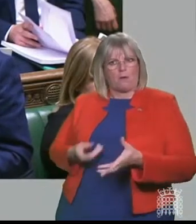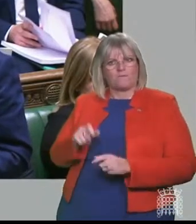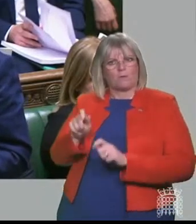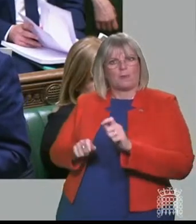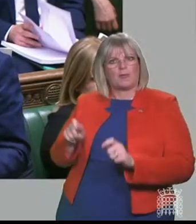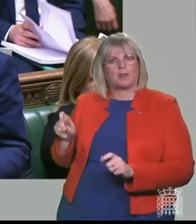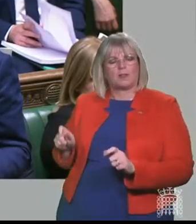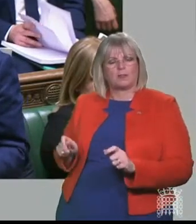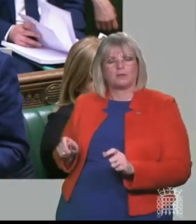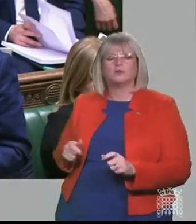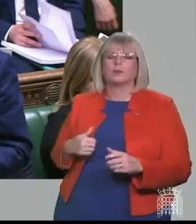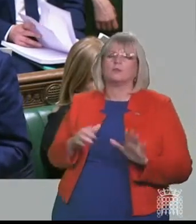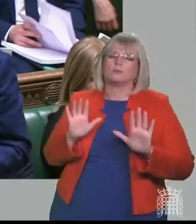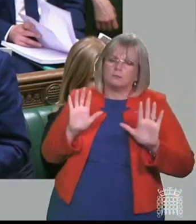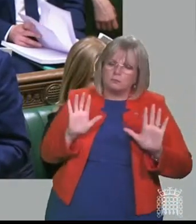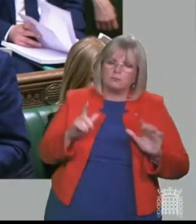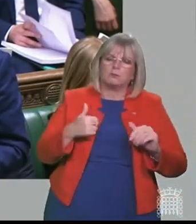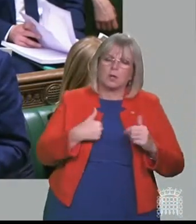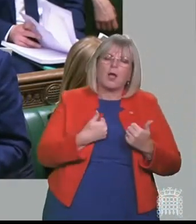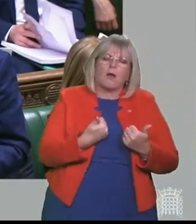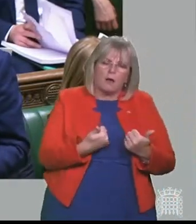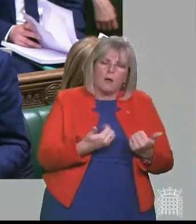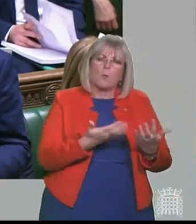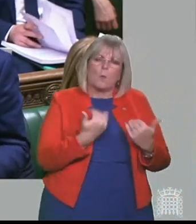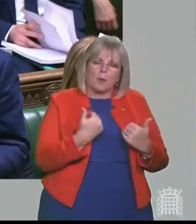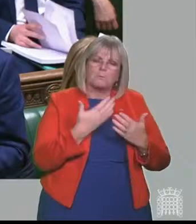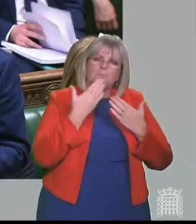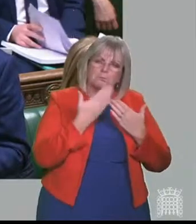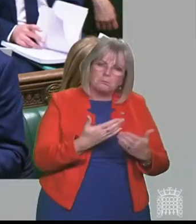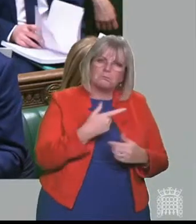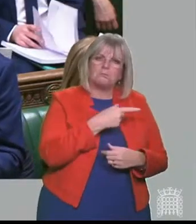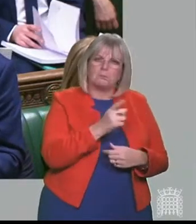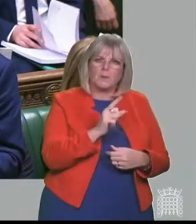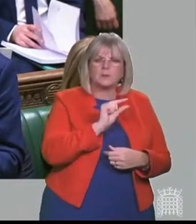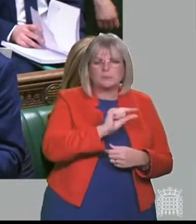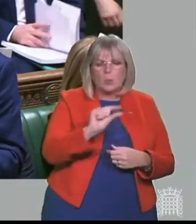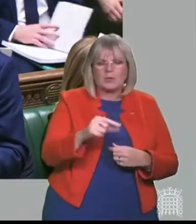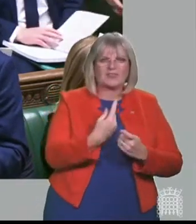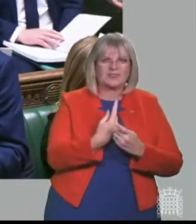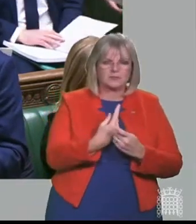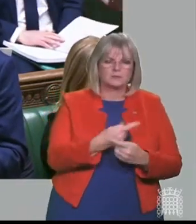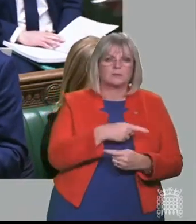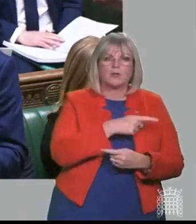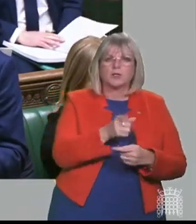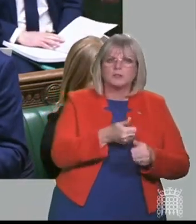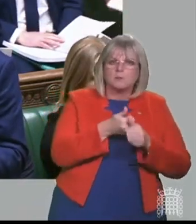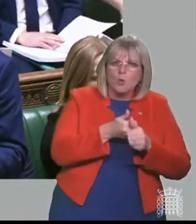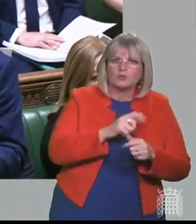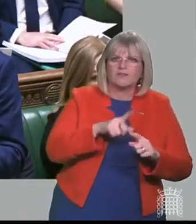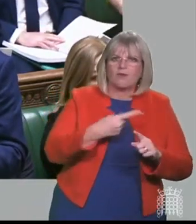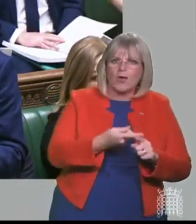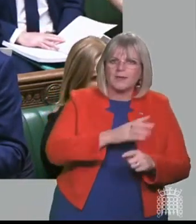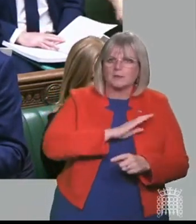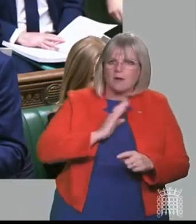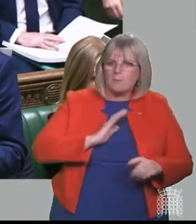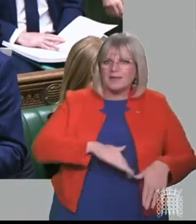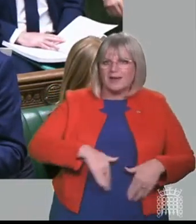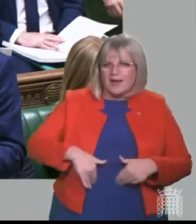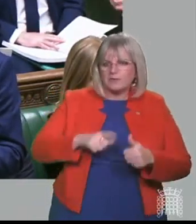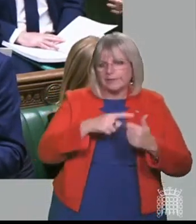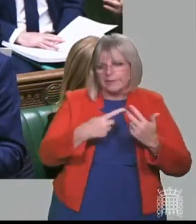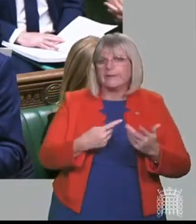small measures, like the issues, the things around the support for veterans, the National Insurance Class